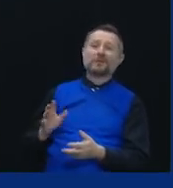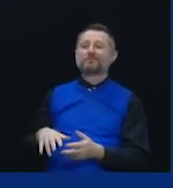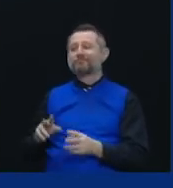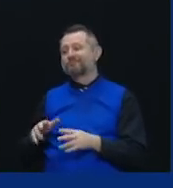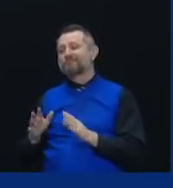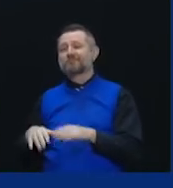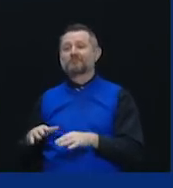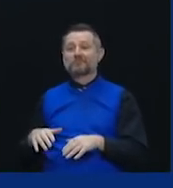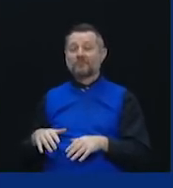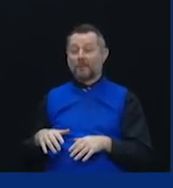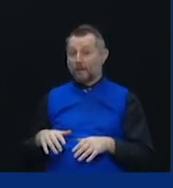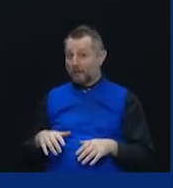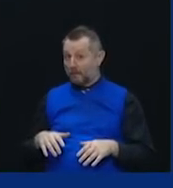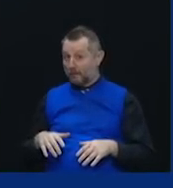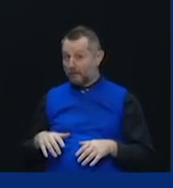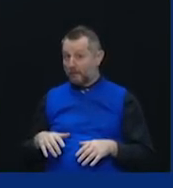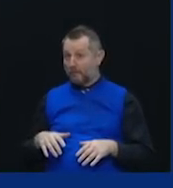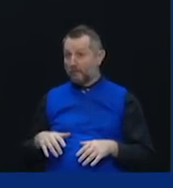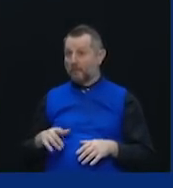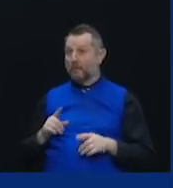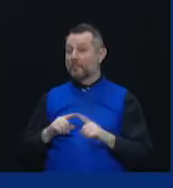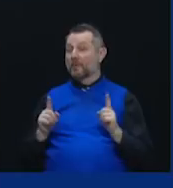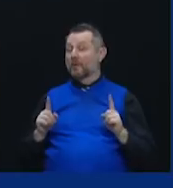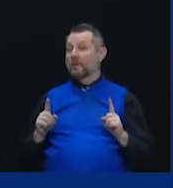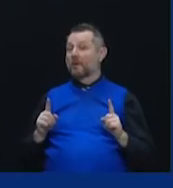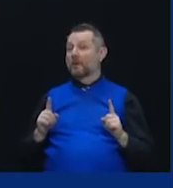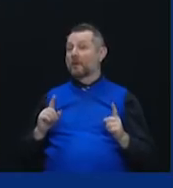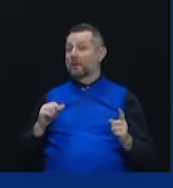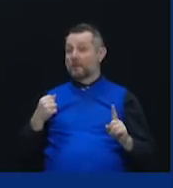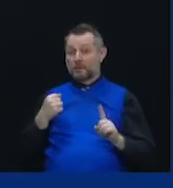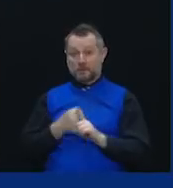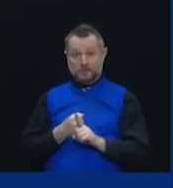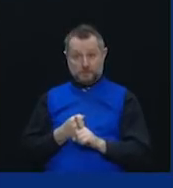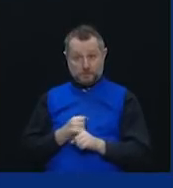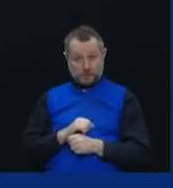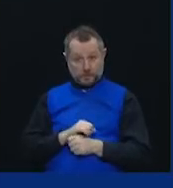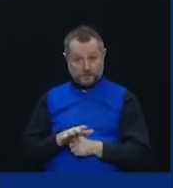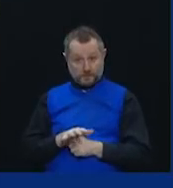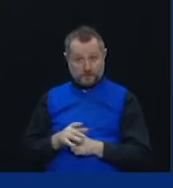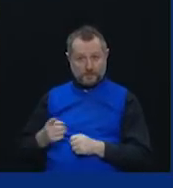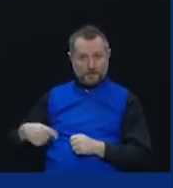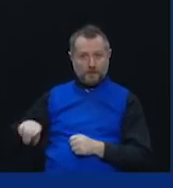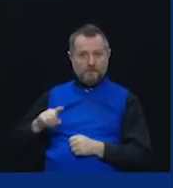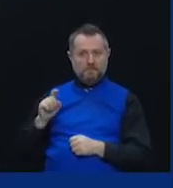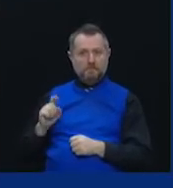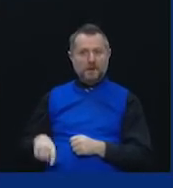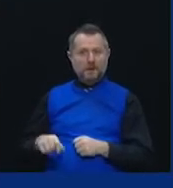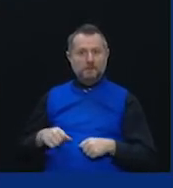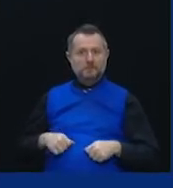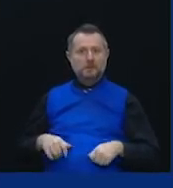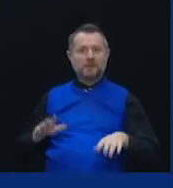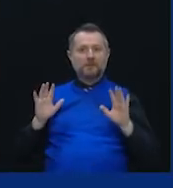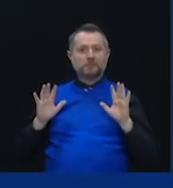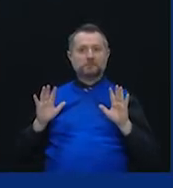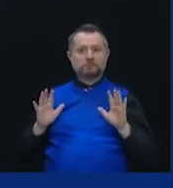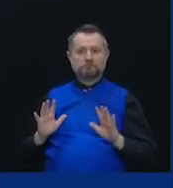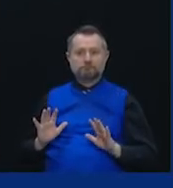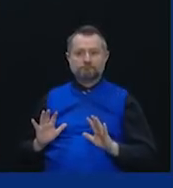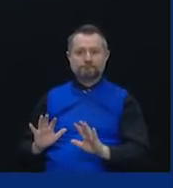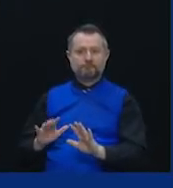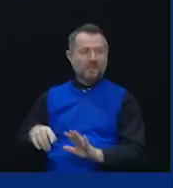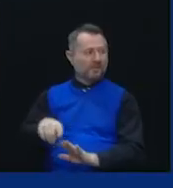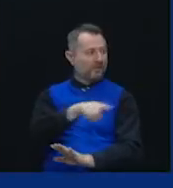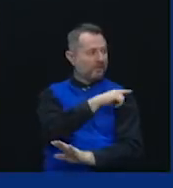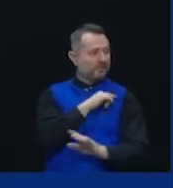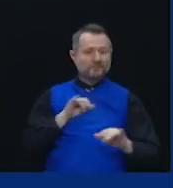Despite that, when they were called on to do more than anyone else in society, they stepped